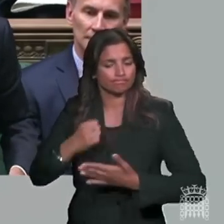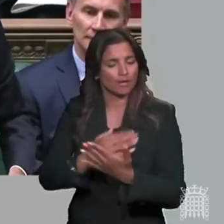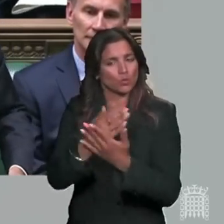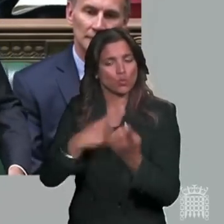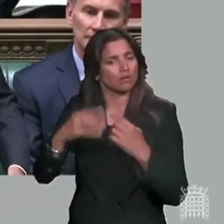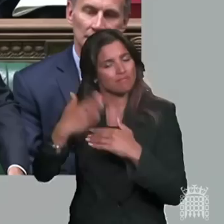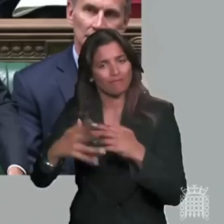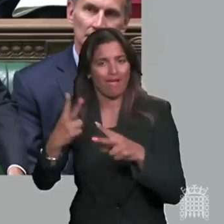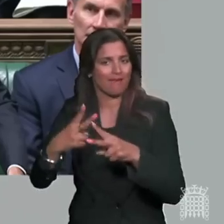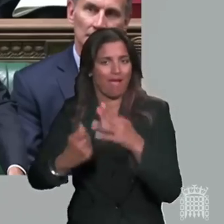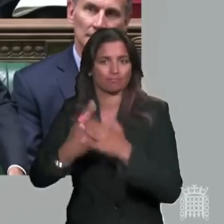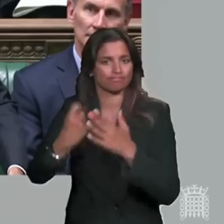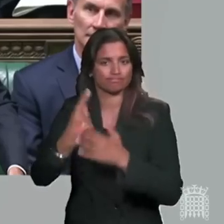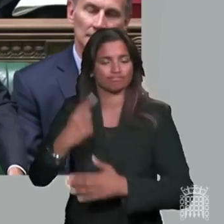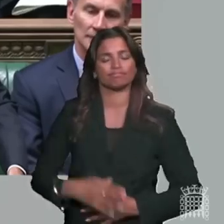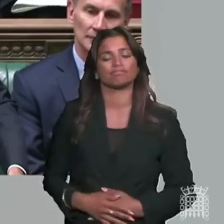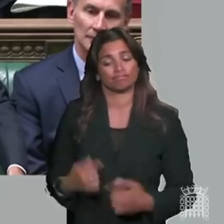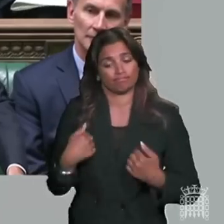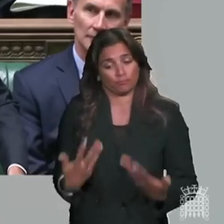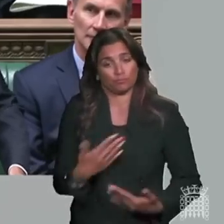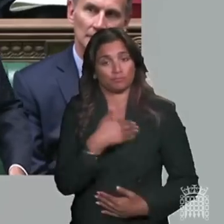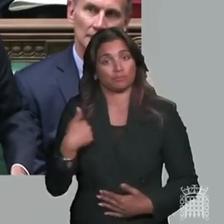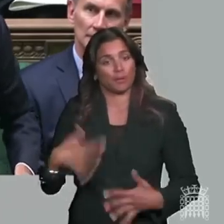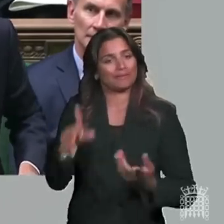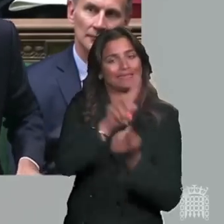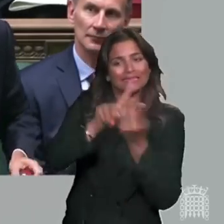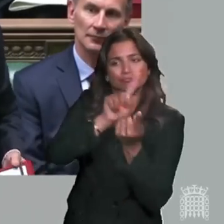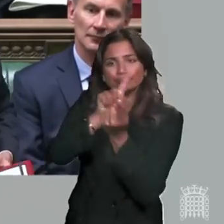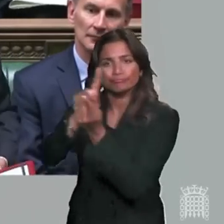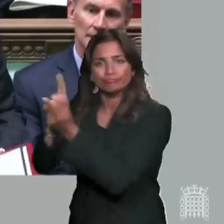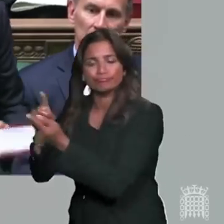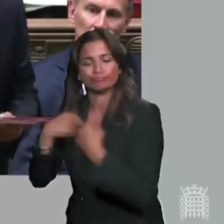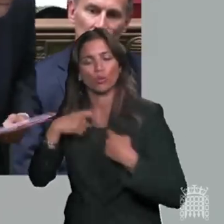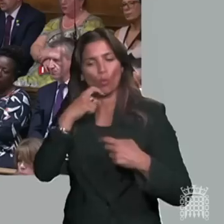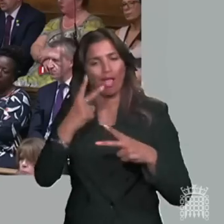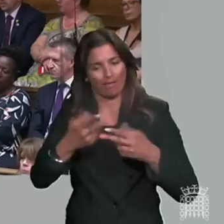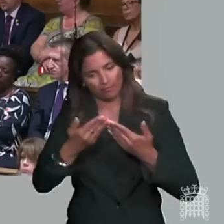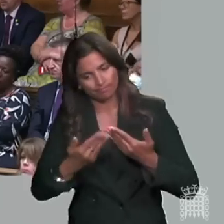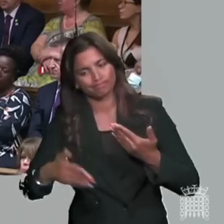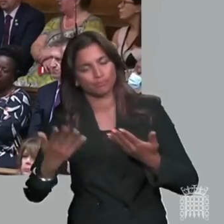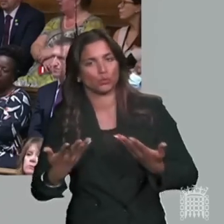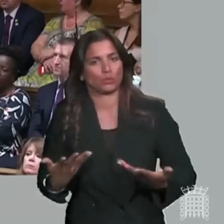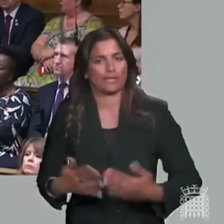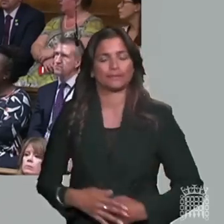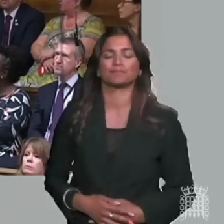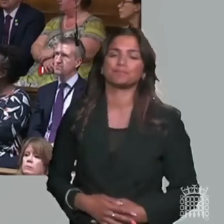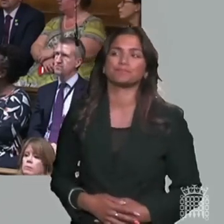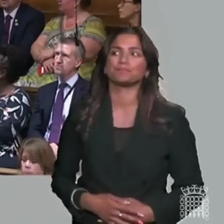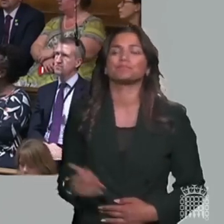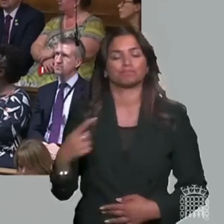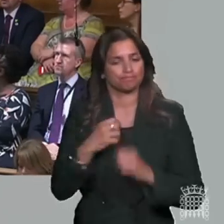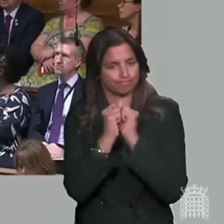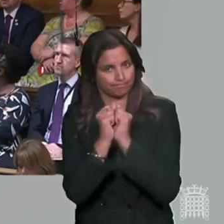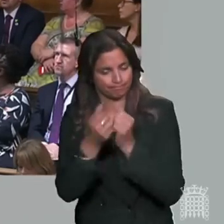and others. In addition to my duties in this House, I shall have further such meetings later today. Lynn Brown. Grateful, Mr. Speaker. Can